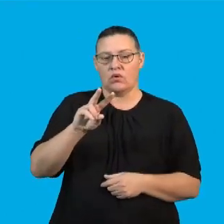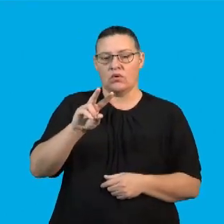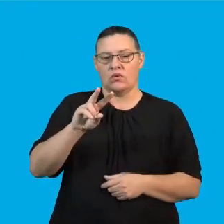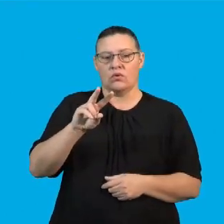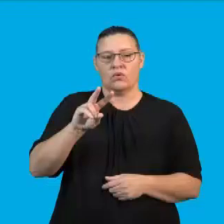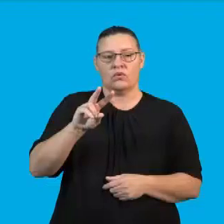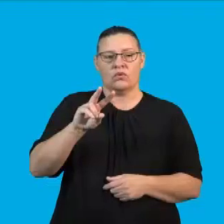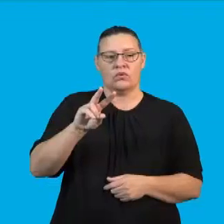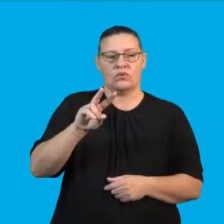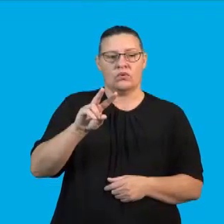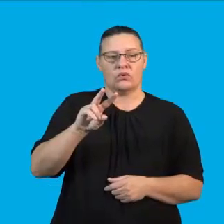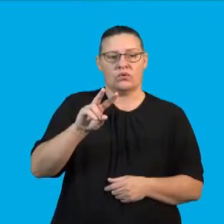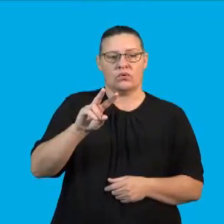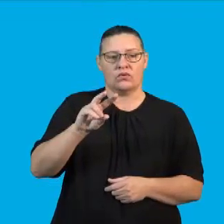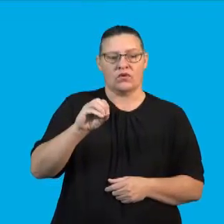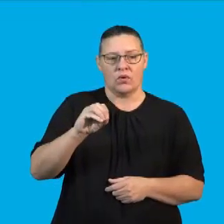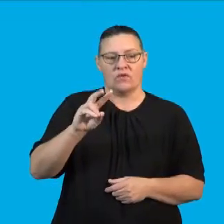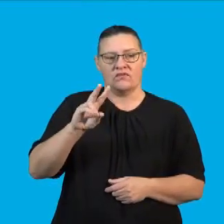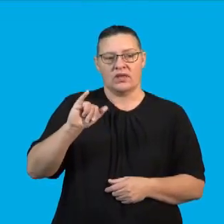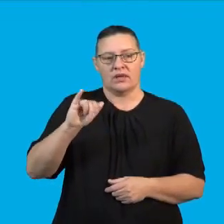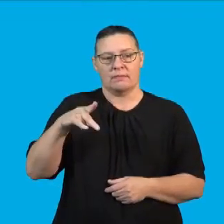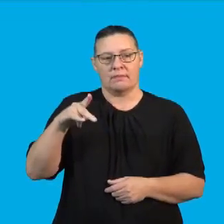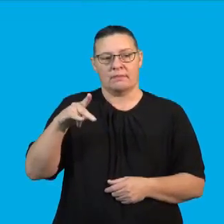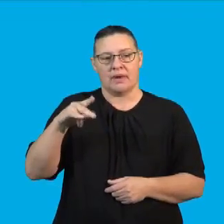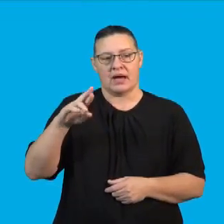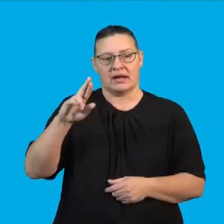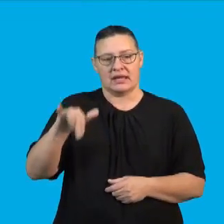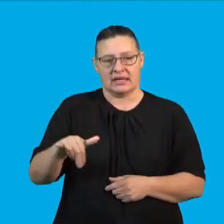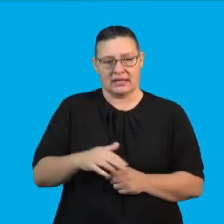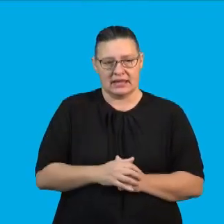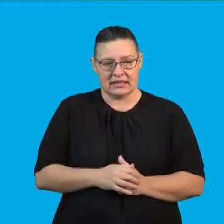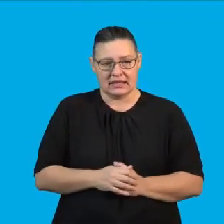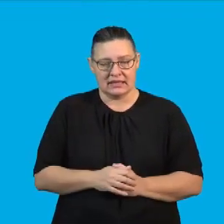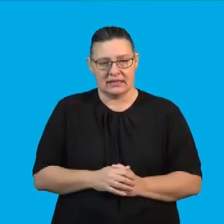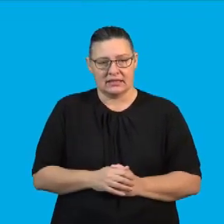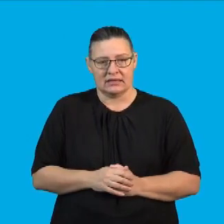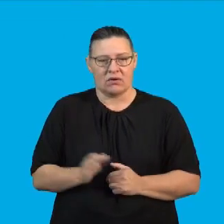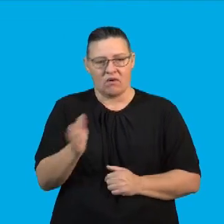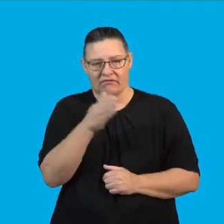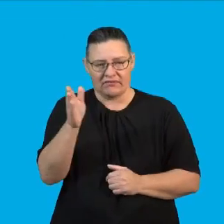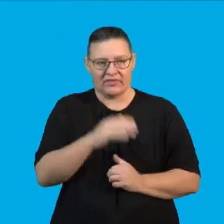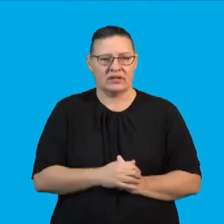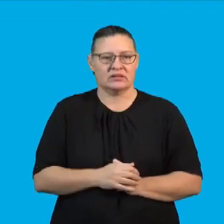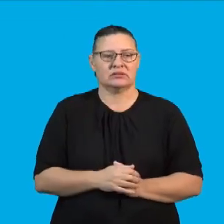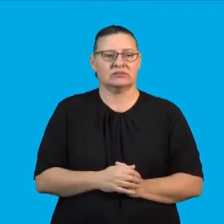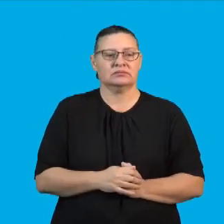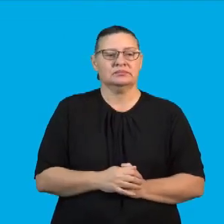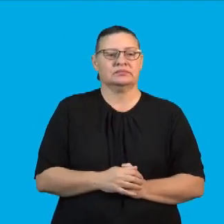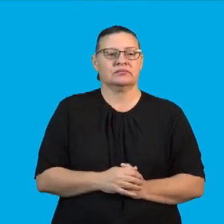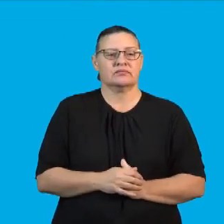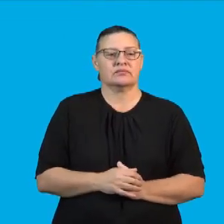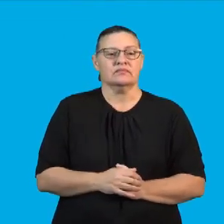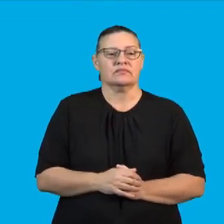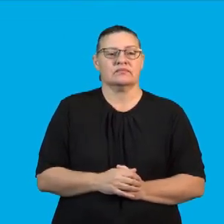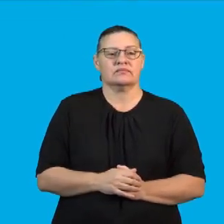Ovovivipary. Ovovivipary. Now here in ovovivipary, let me get rid of this